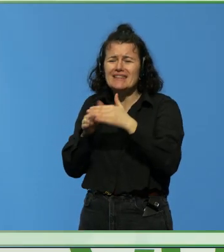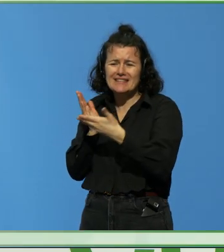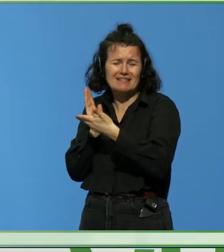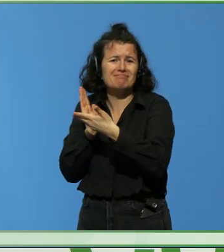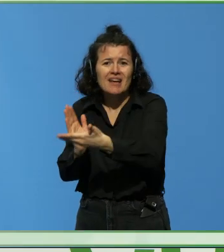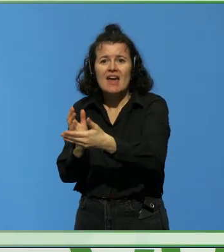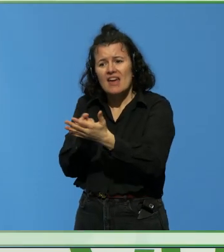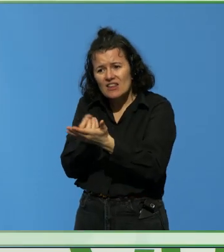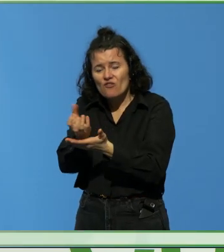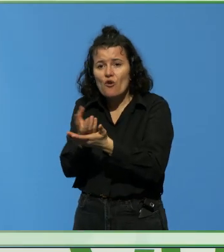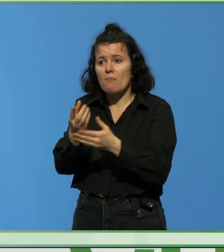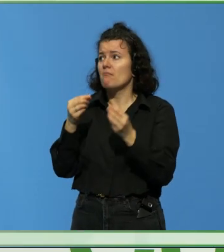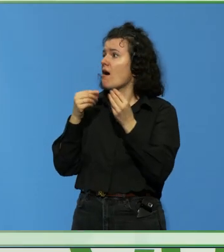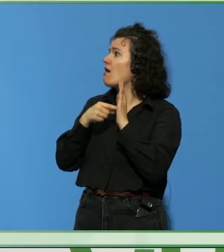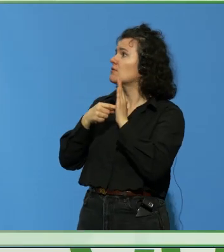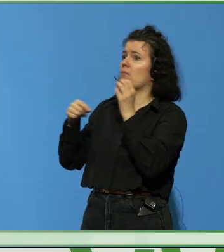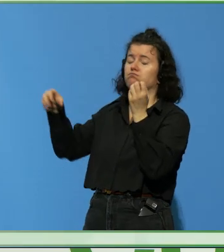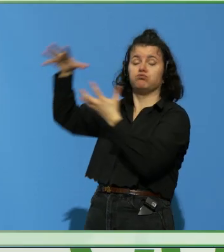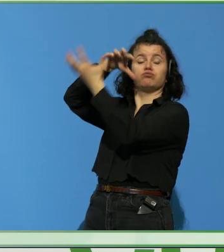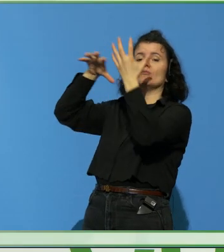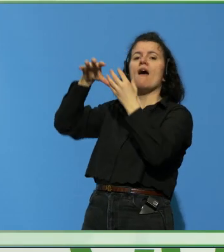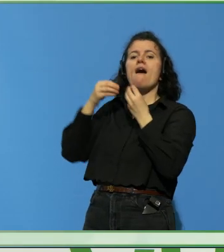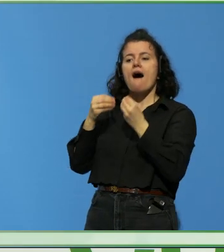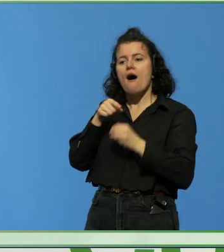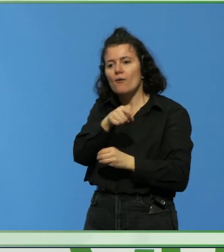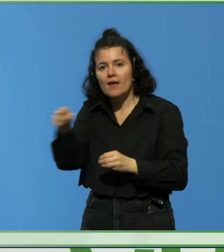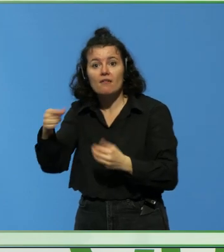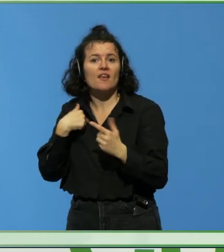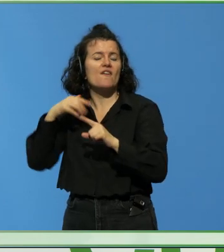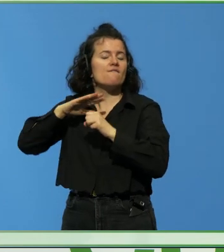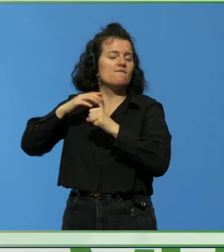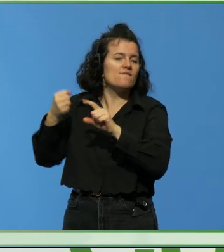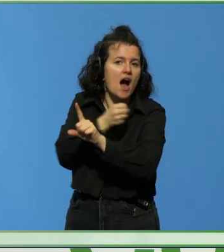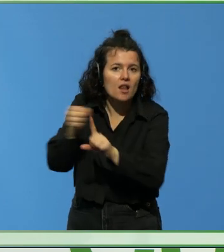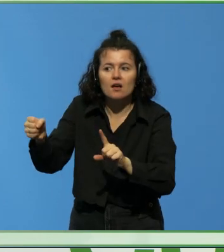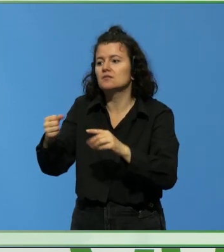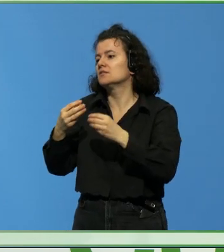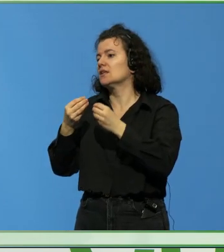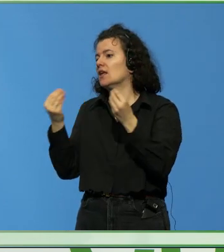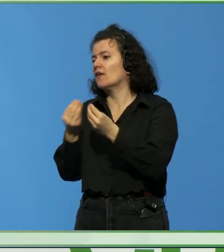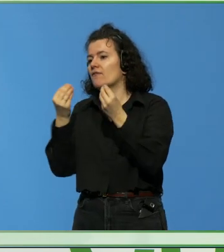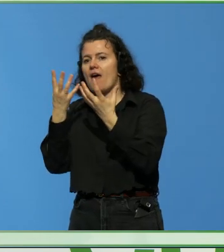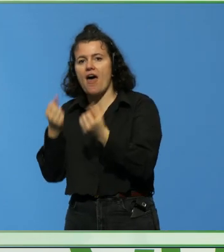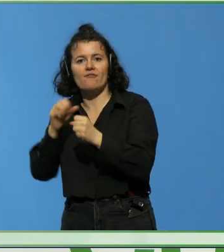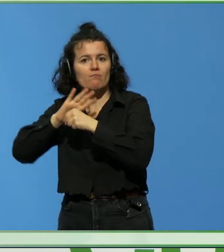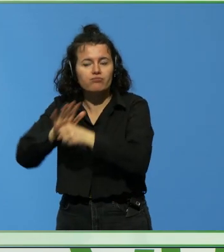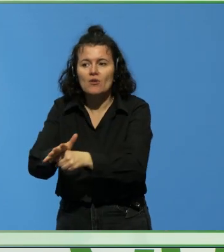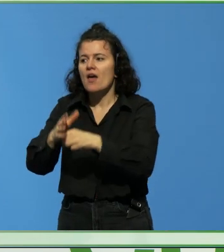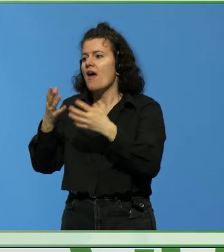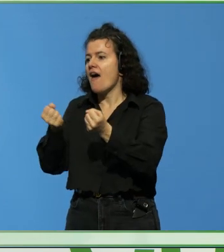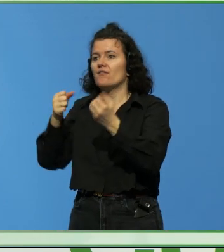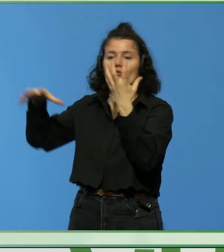to the immediate response on the GBV. And also we translated and connected this